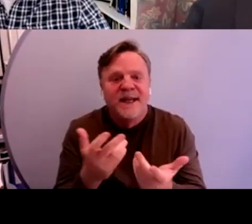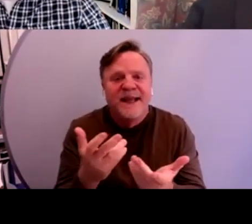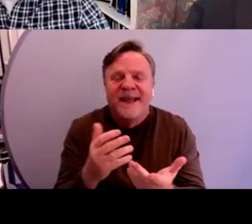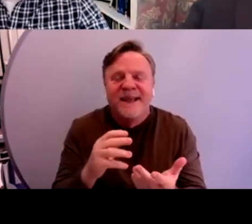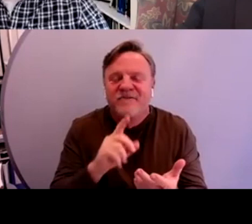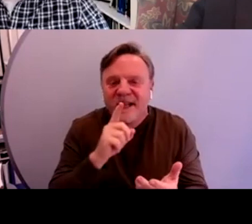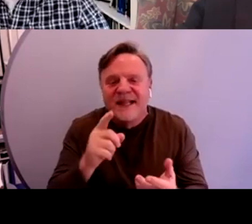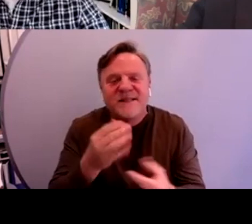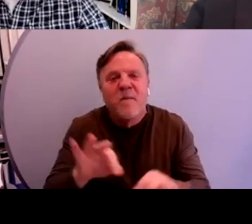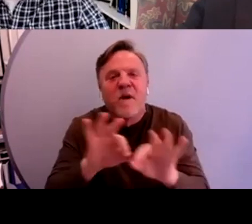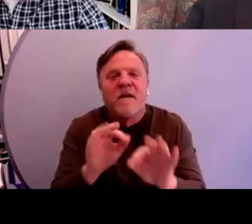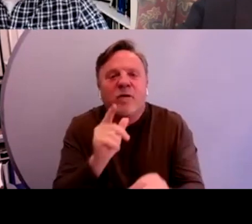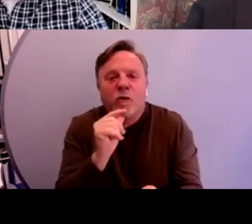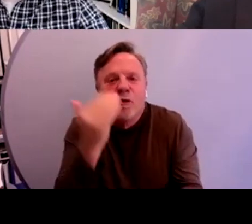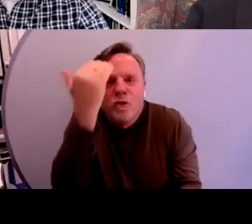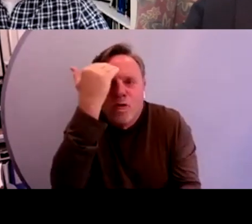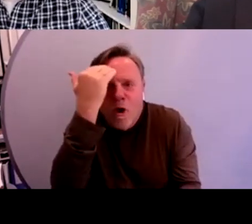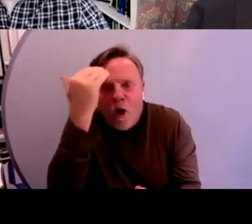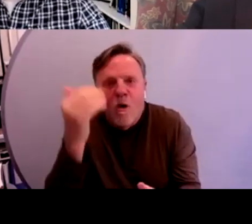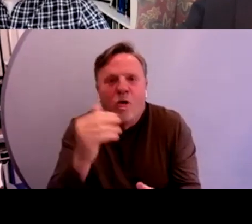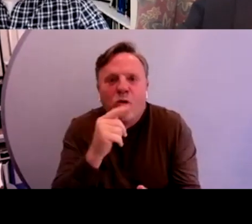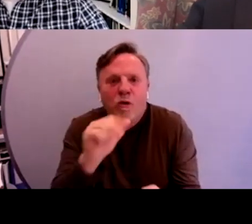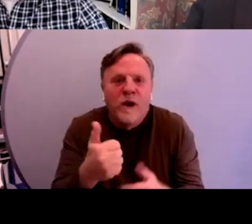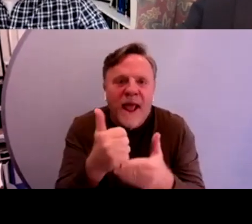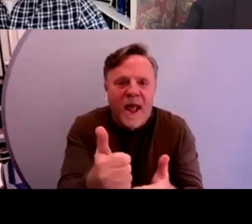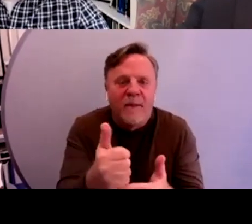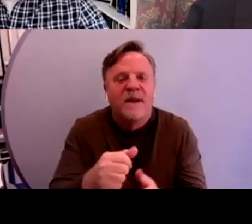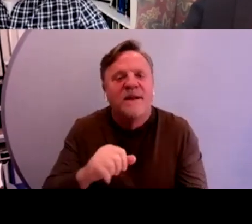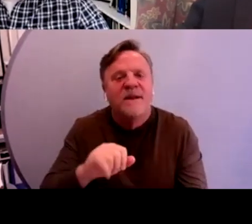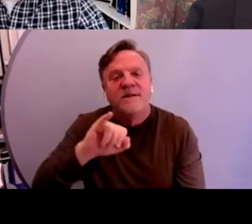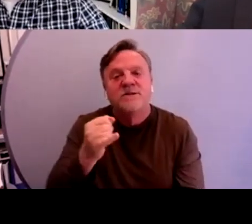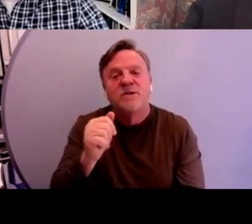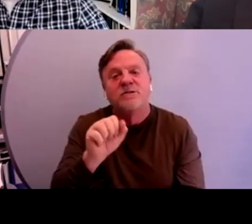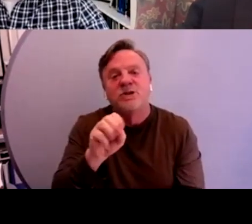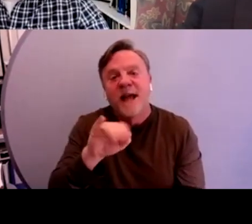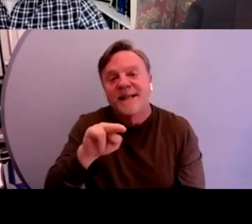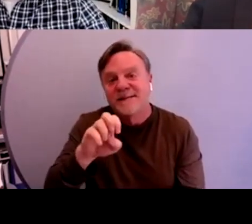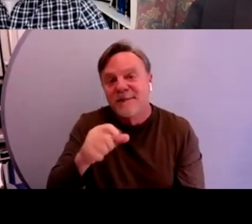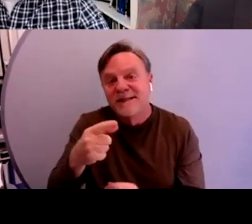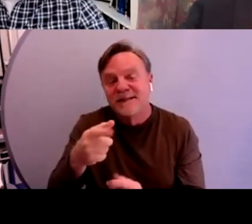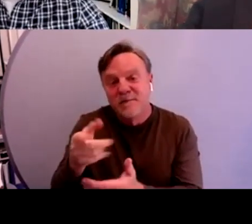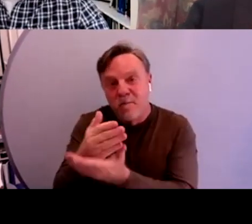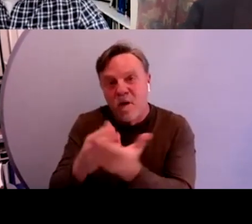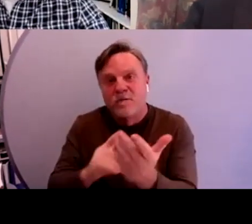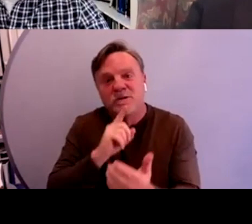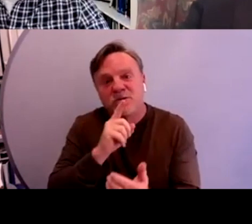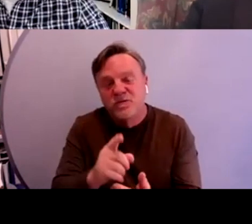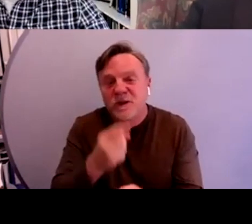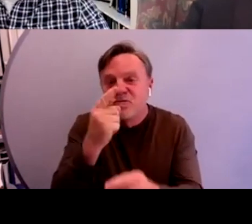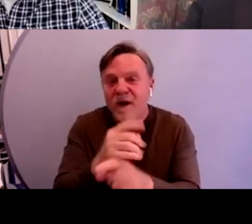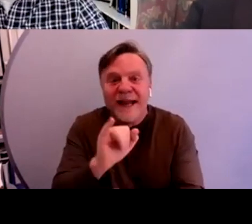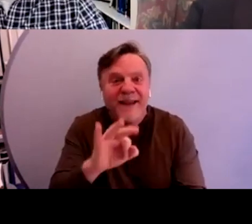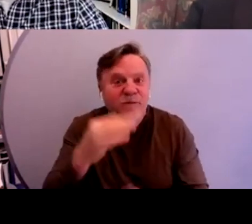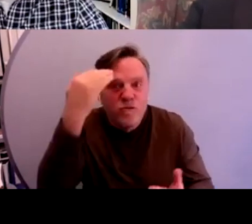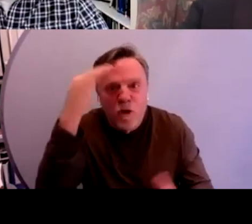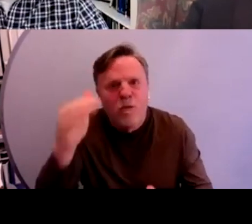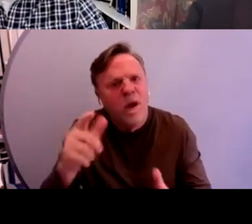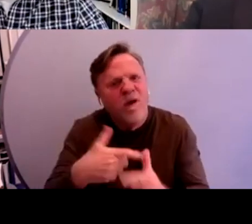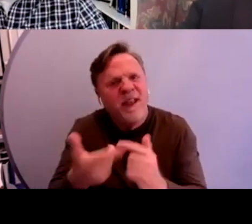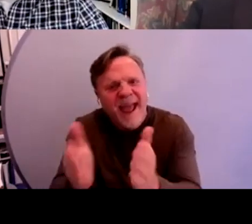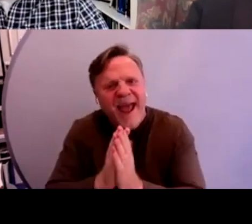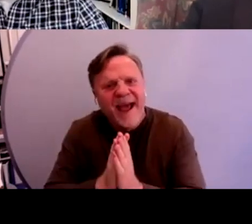who knows and can help us out. And Jasmine's thing was really right. If you don't know, ask. And Keith's thing